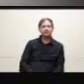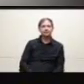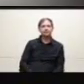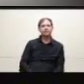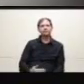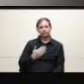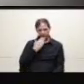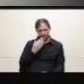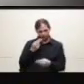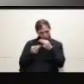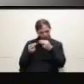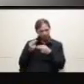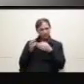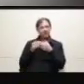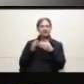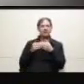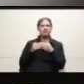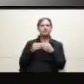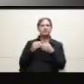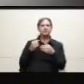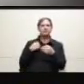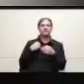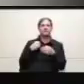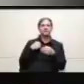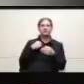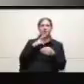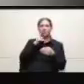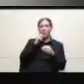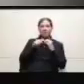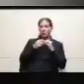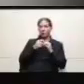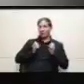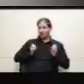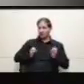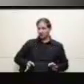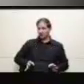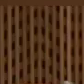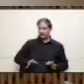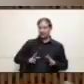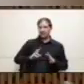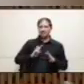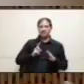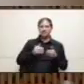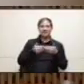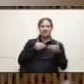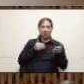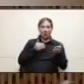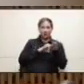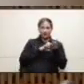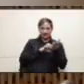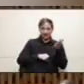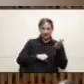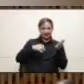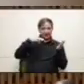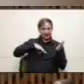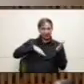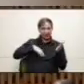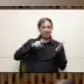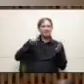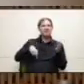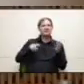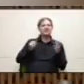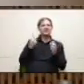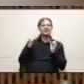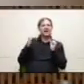Thank you, Honorable Member. I'm not talking on behalf of officials, but before you deduct from one salary, they must